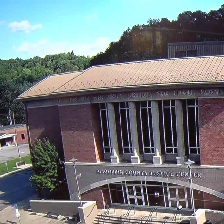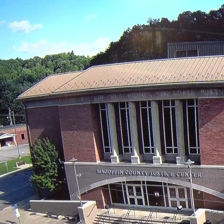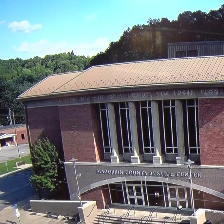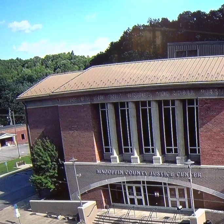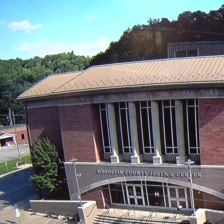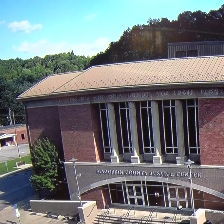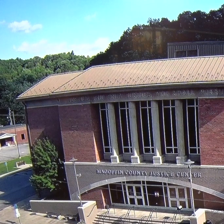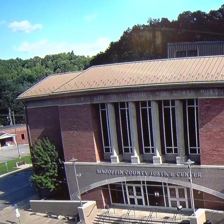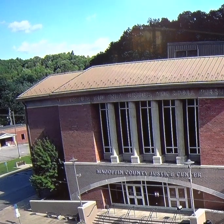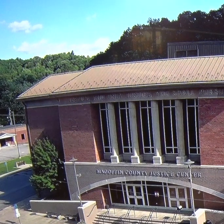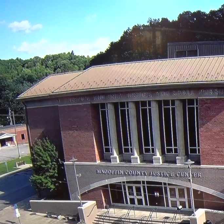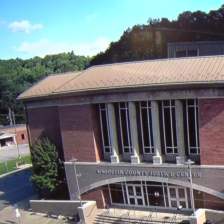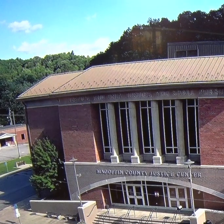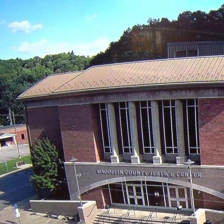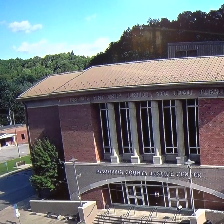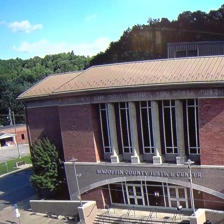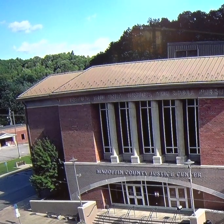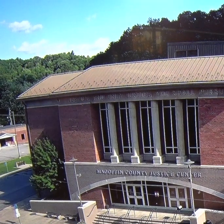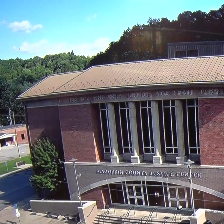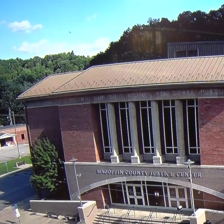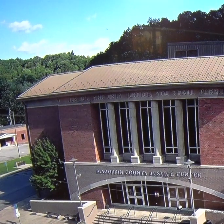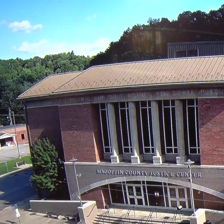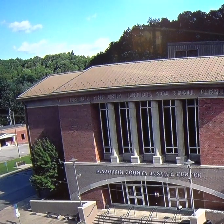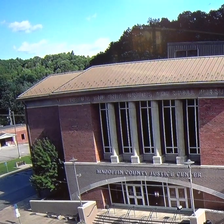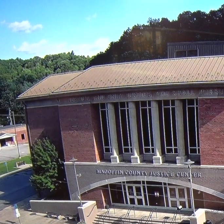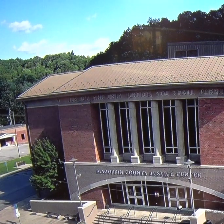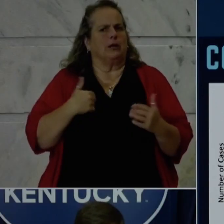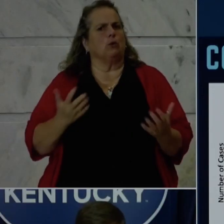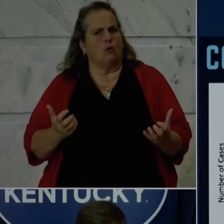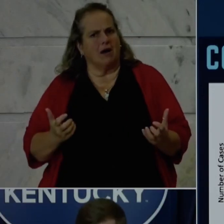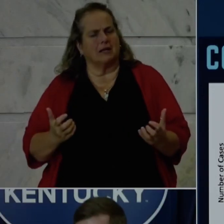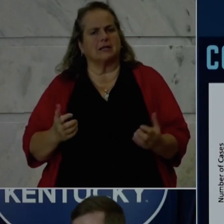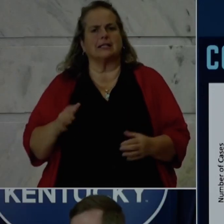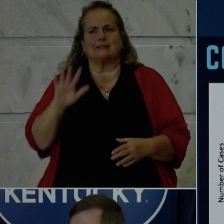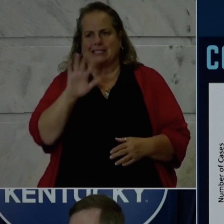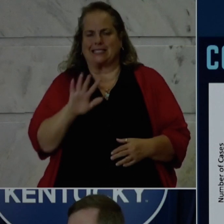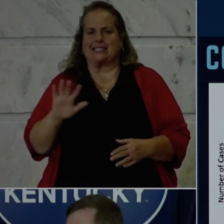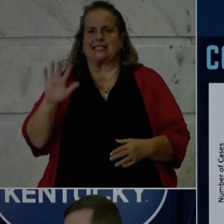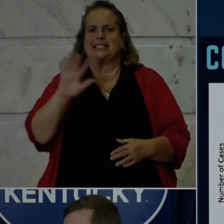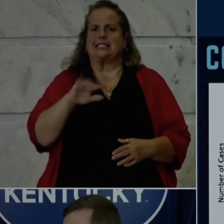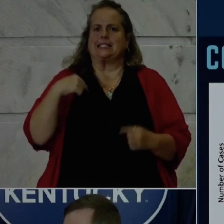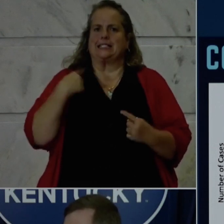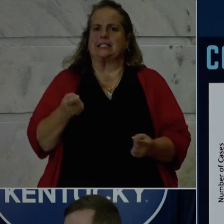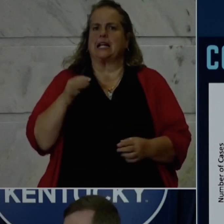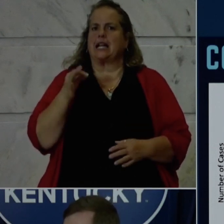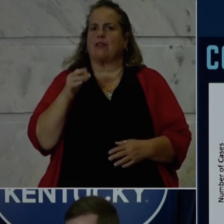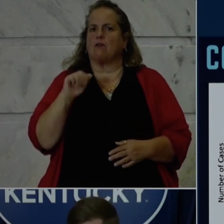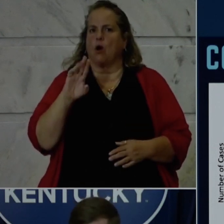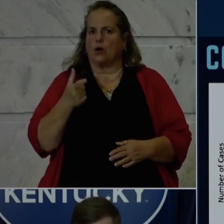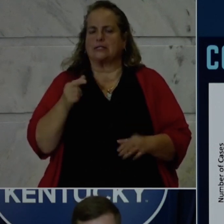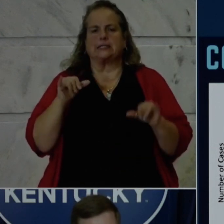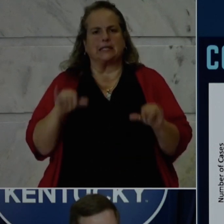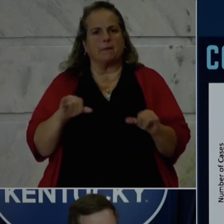also in taking a look at last week's numbers as was feared. They were higher than the week before. The governor began his daily update with announcing new